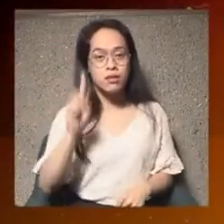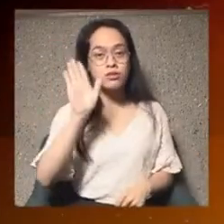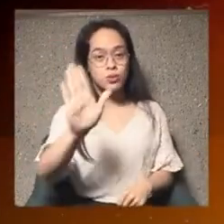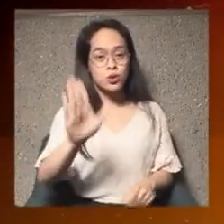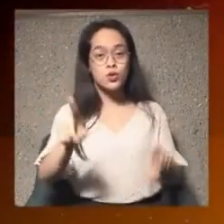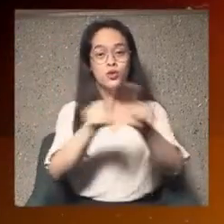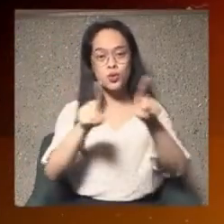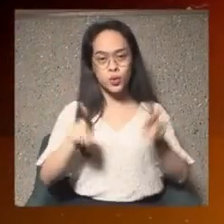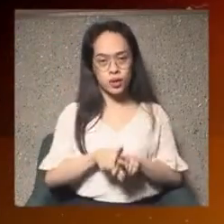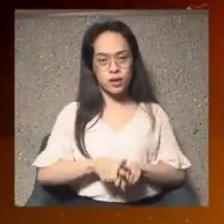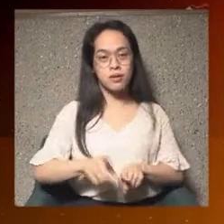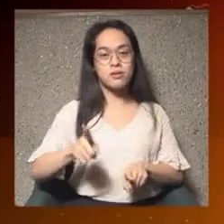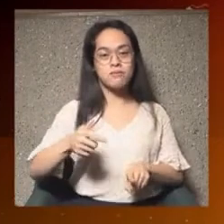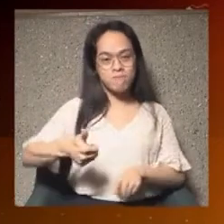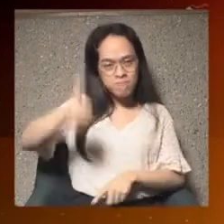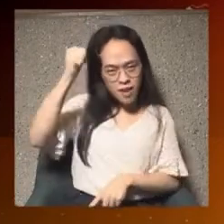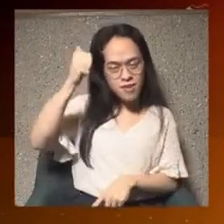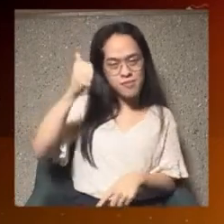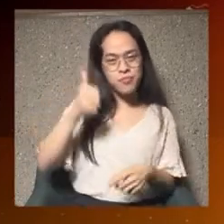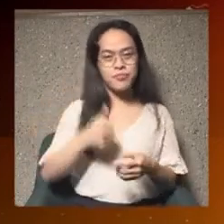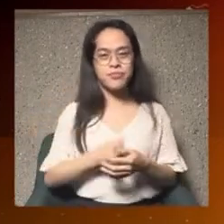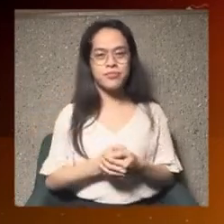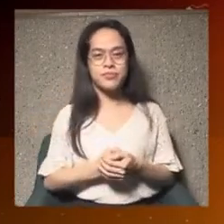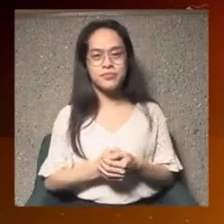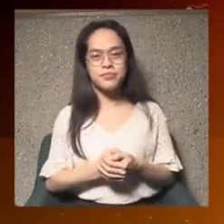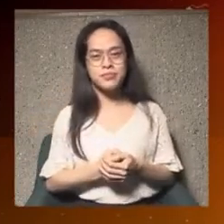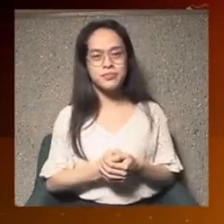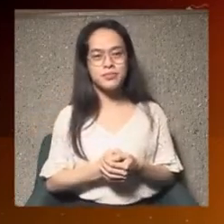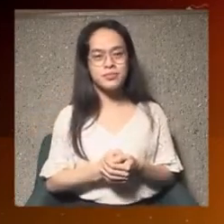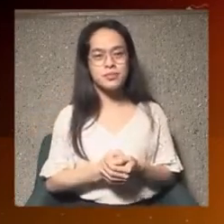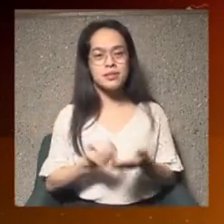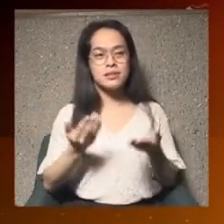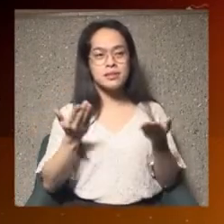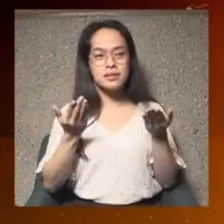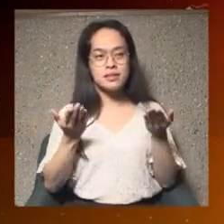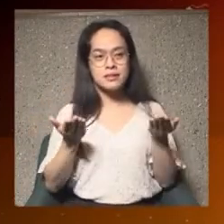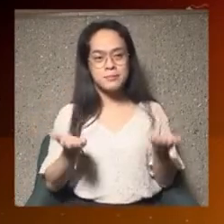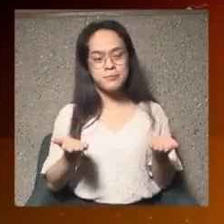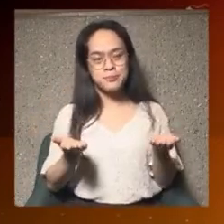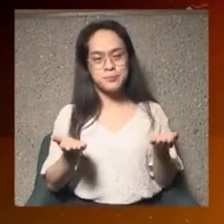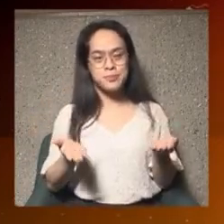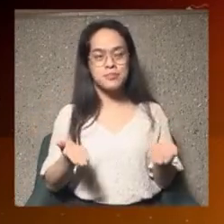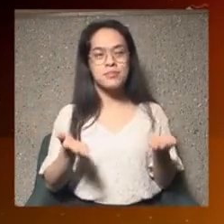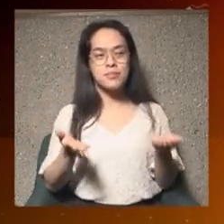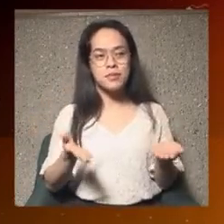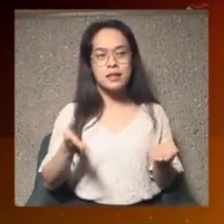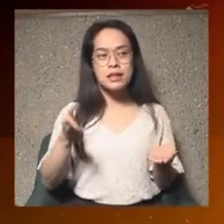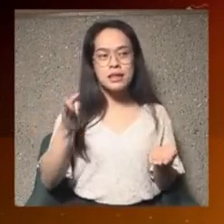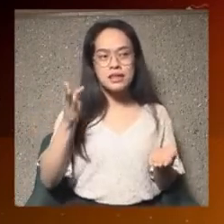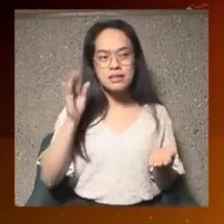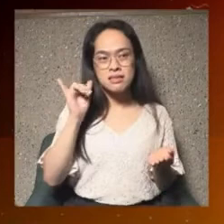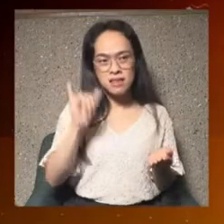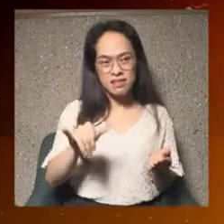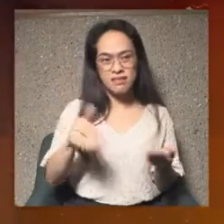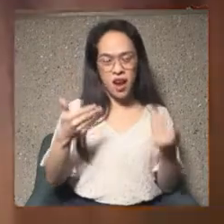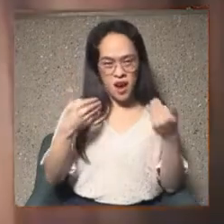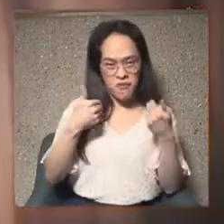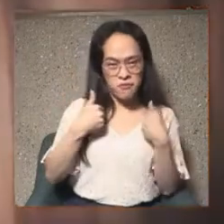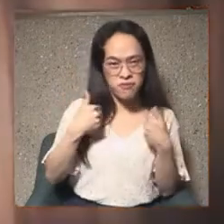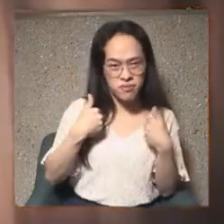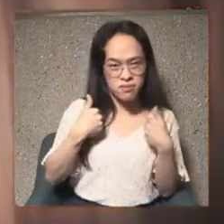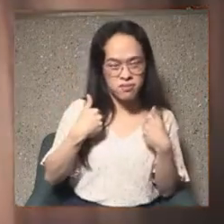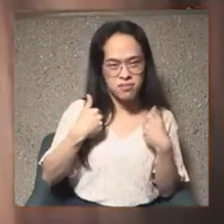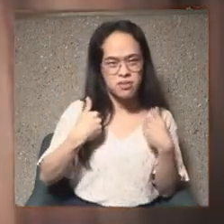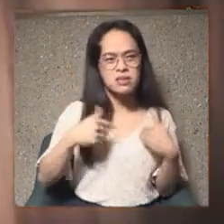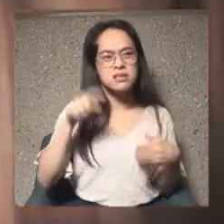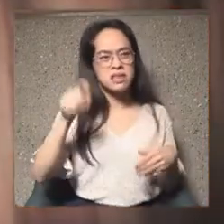Is there something that God asks you and you got reminded today to surrender, to